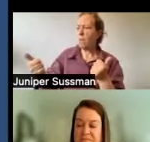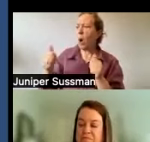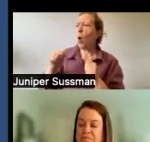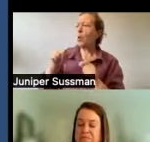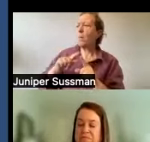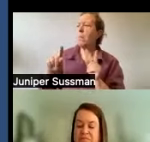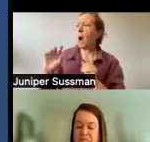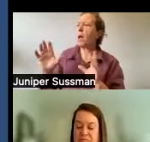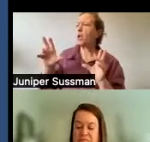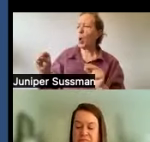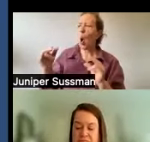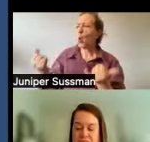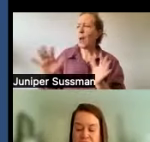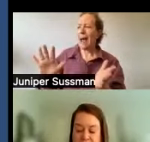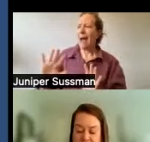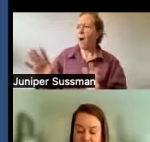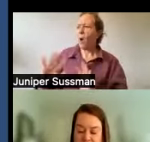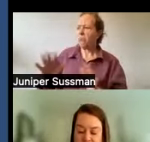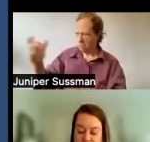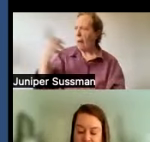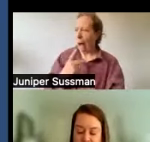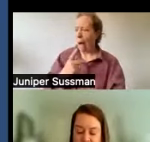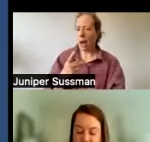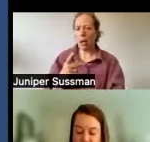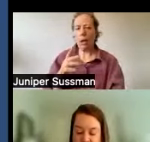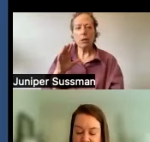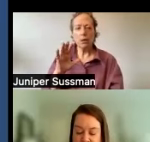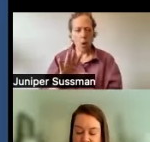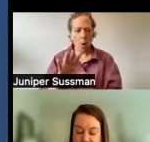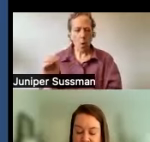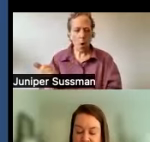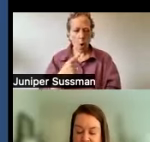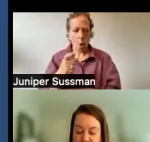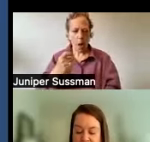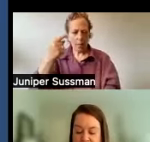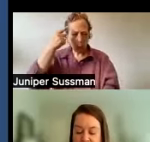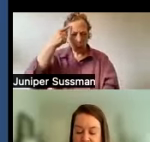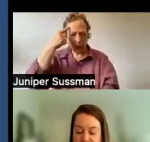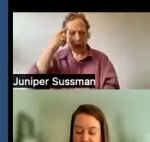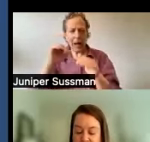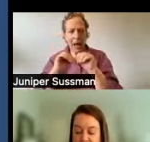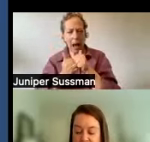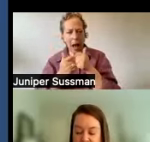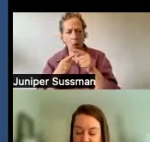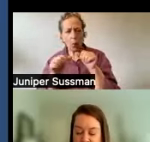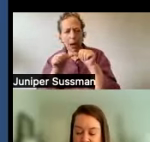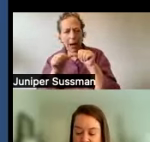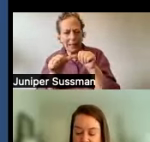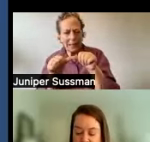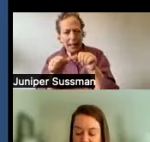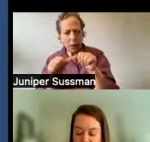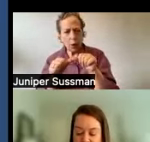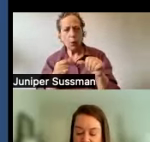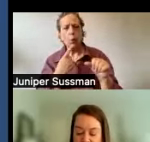going to scale back. And so I think it's an issue that needs to be kind of front of mind for all of us of how do we continue to say, yes, this has